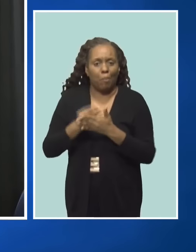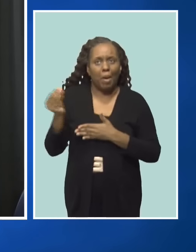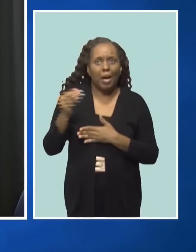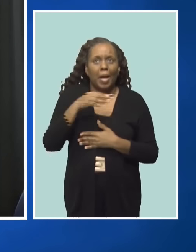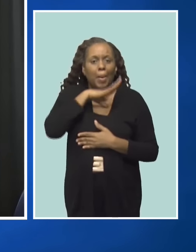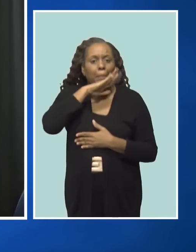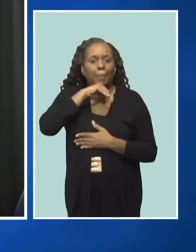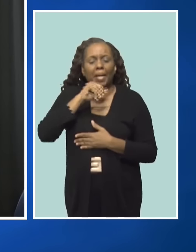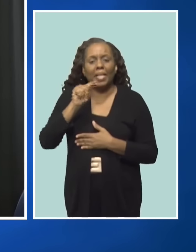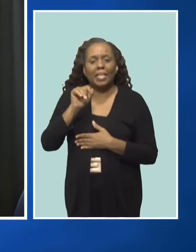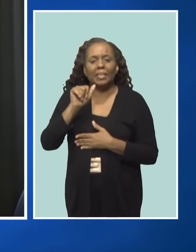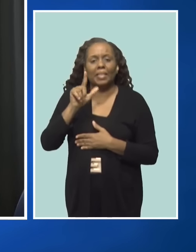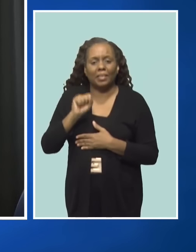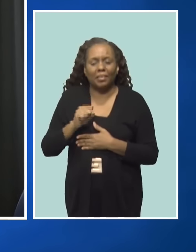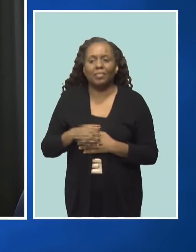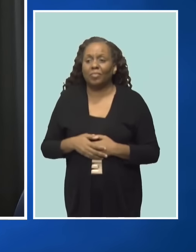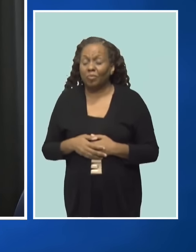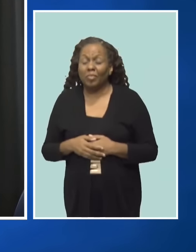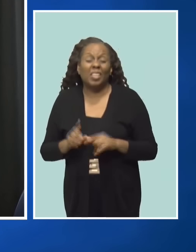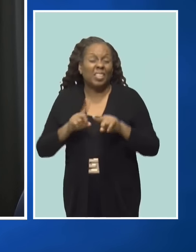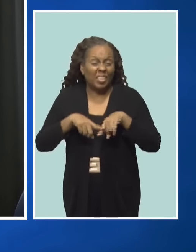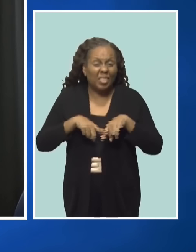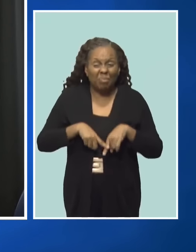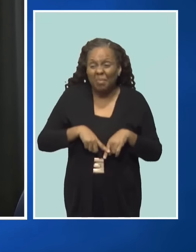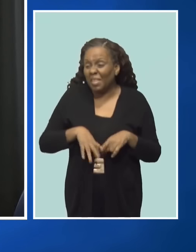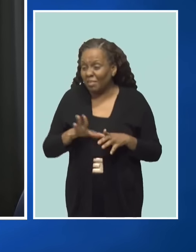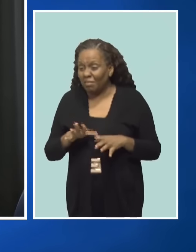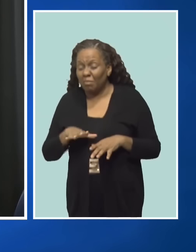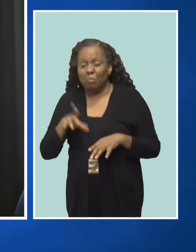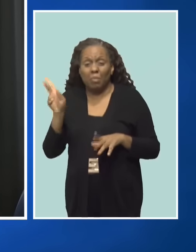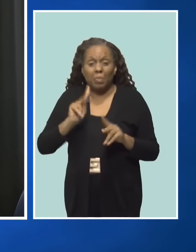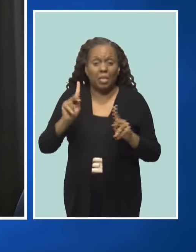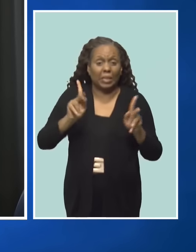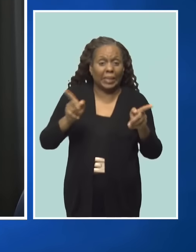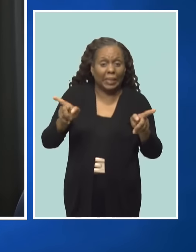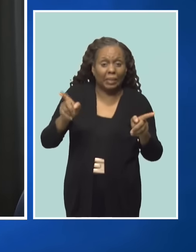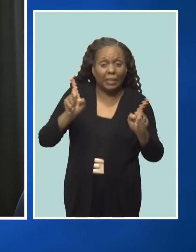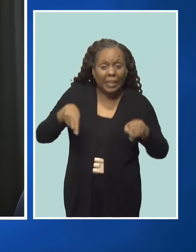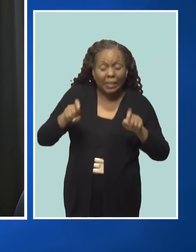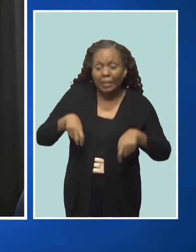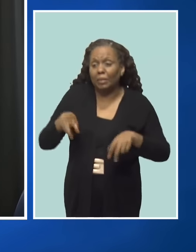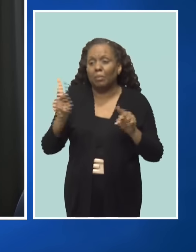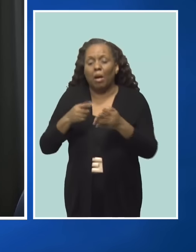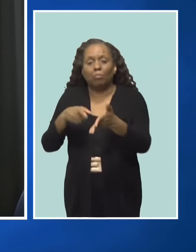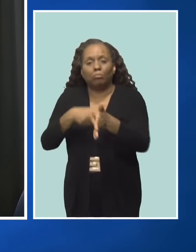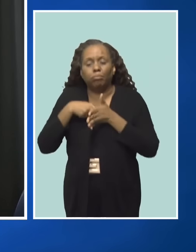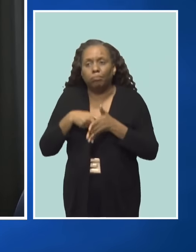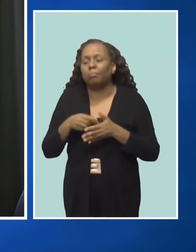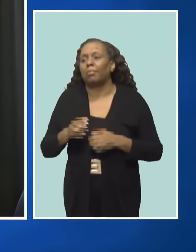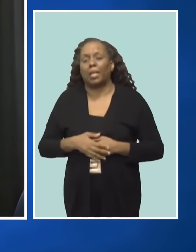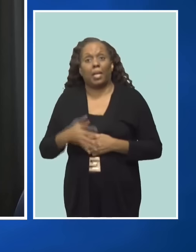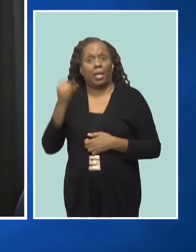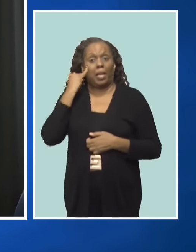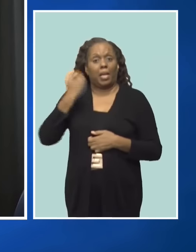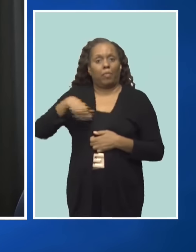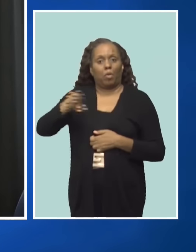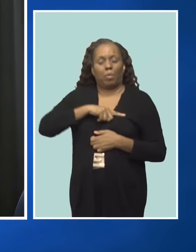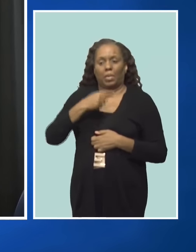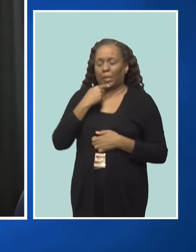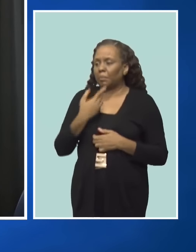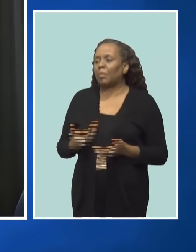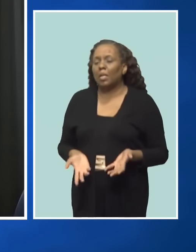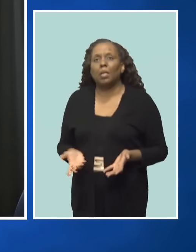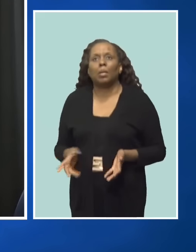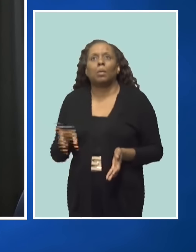It depends on the conversation. So that if we are telling Barbados, and this is a fact, we need